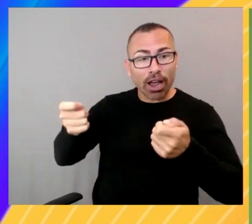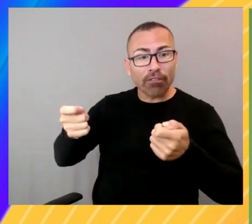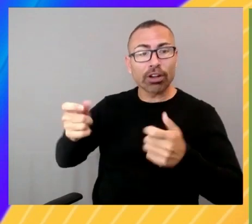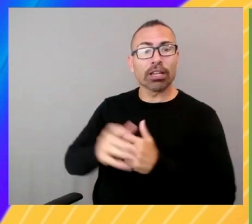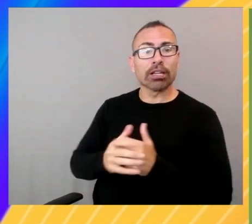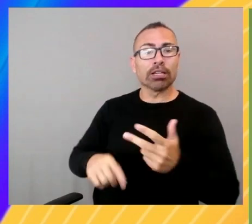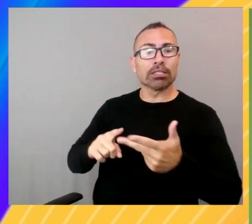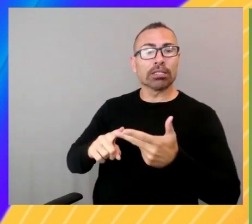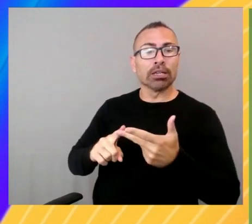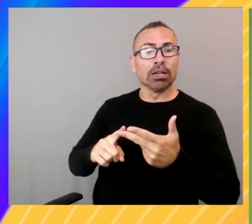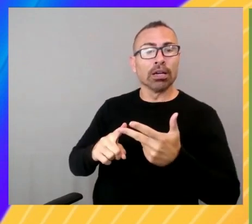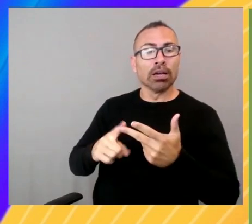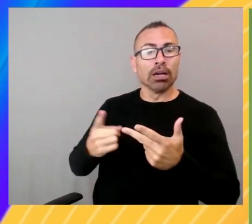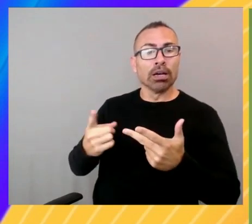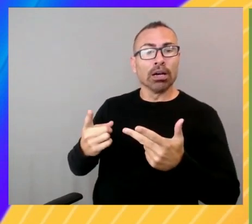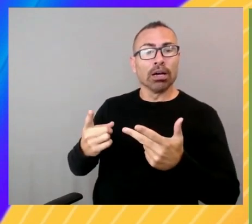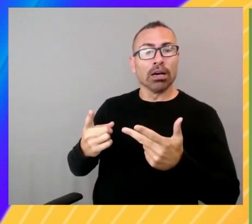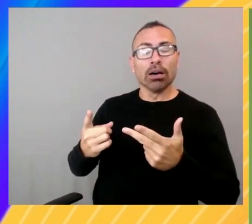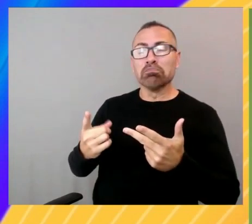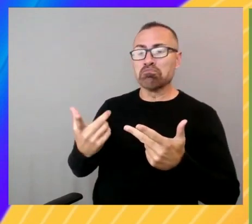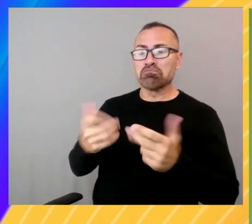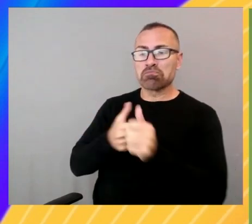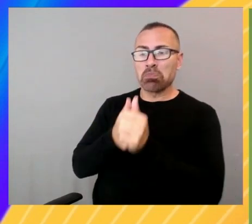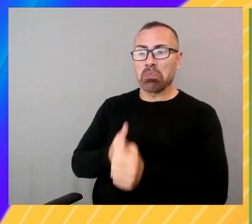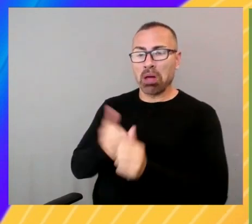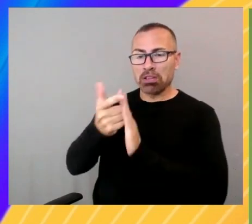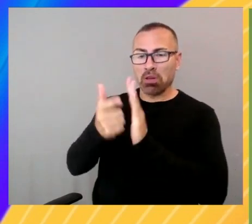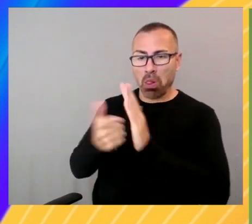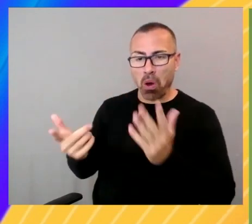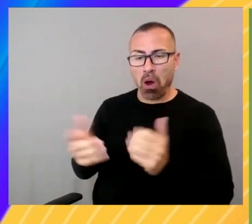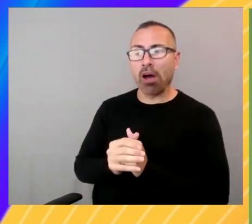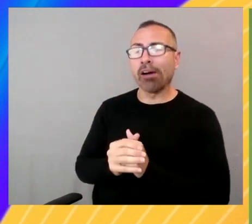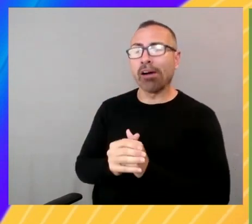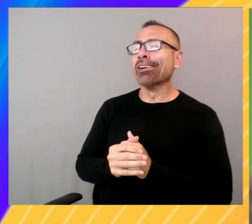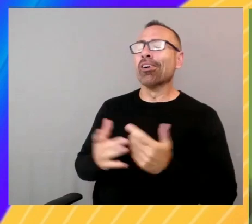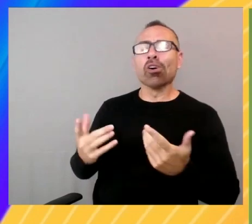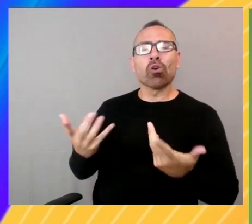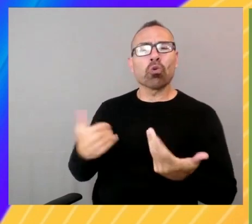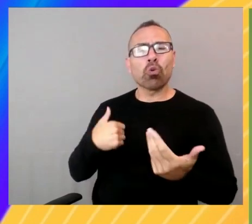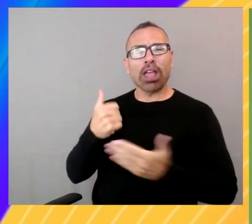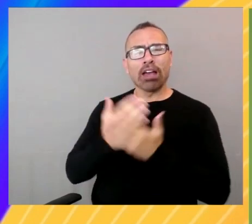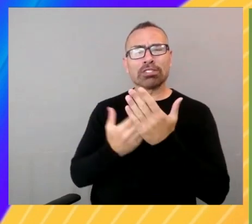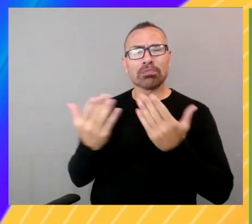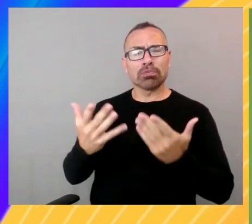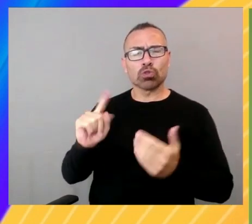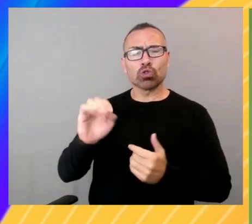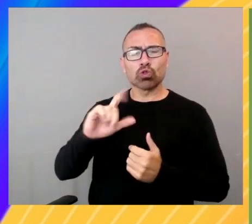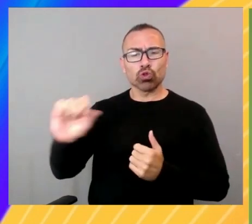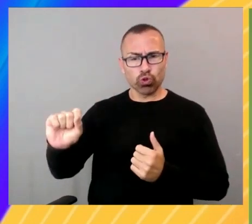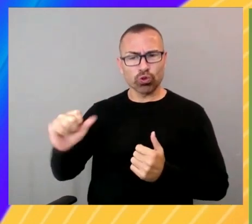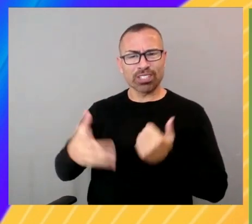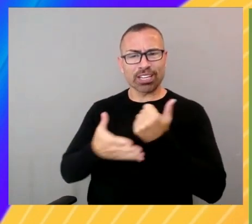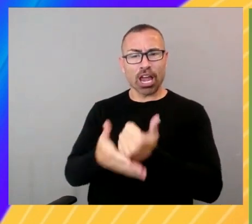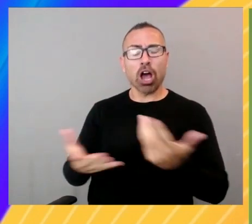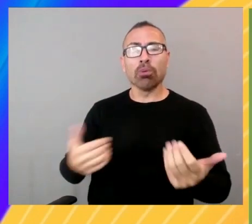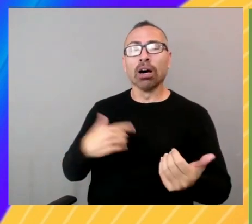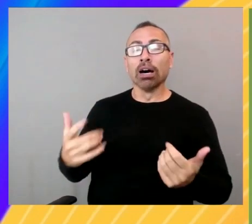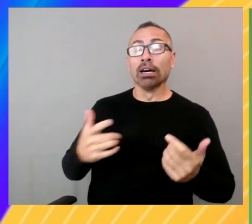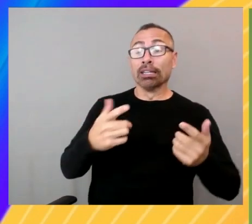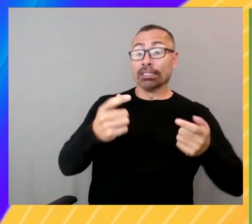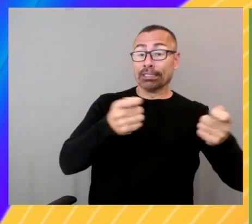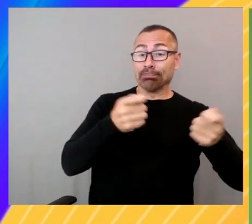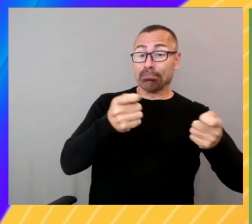like Systems Manager, Config, Control Tower, which we have some of my colleagues coming on today to talk even more in depth about, which we're